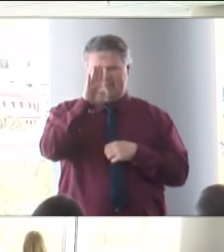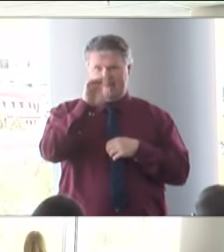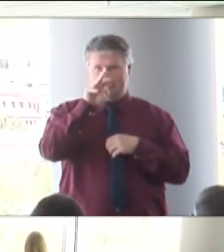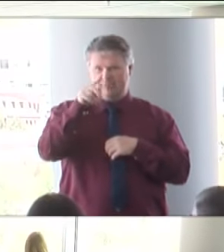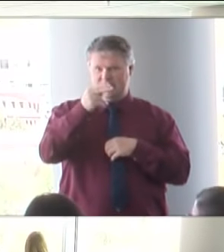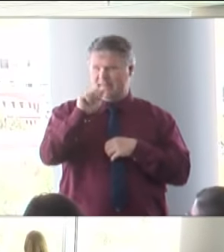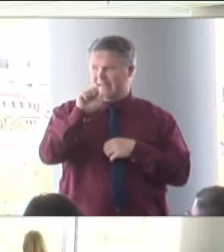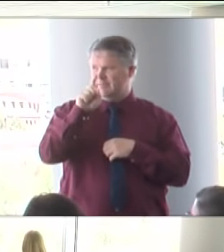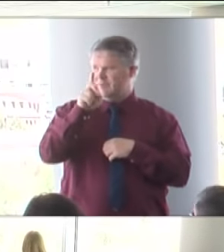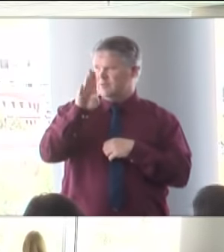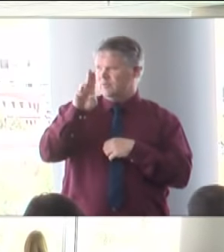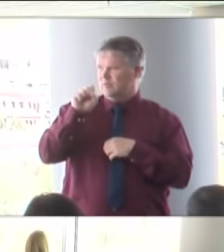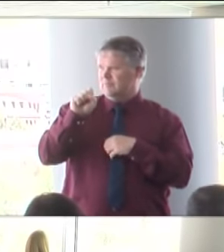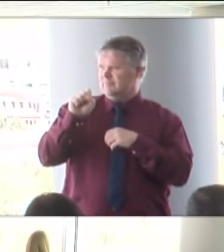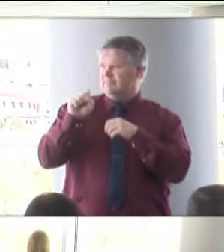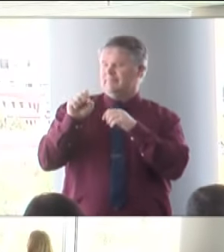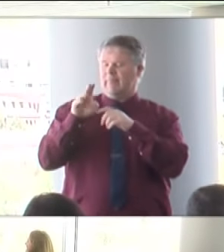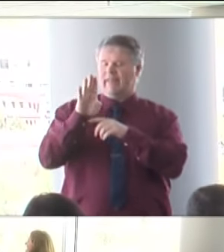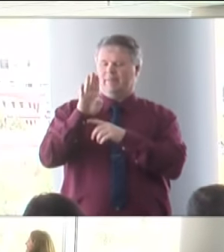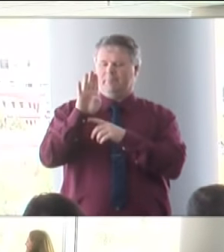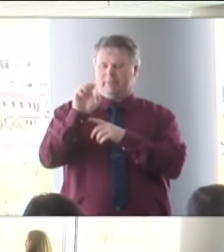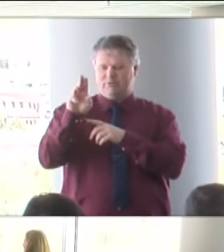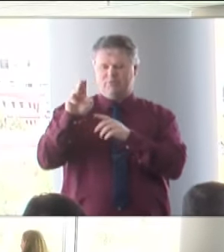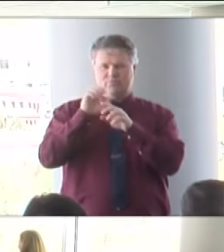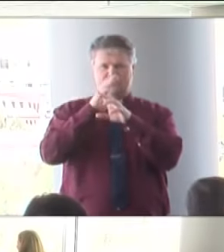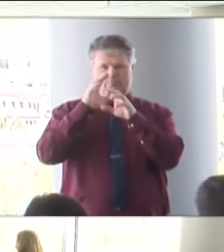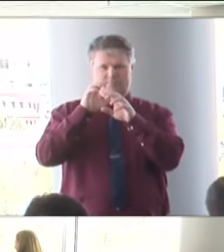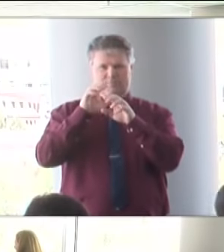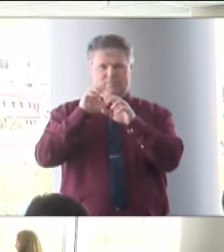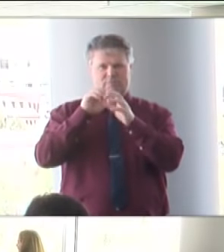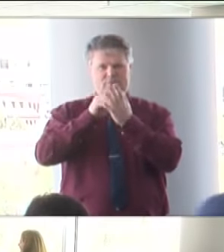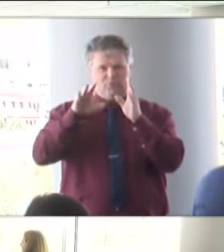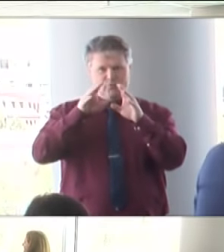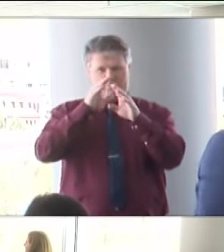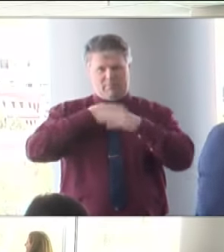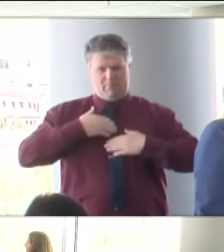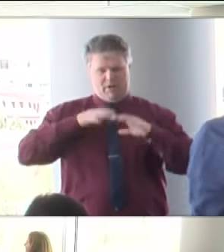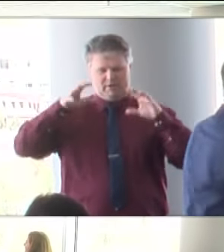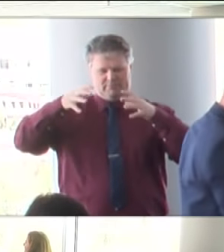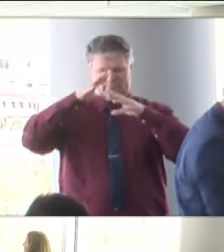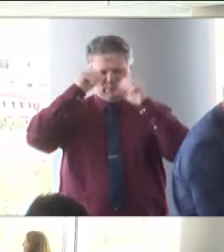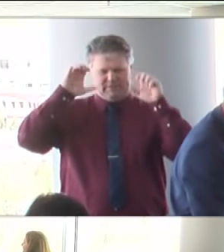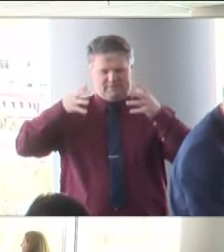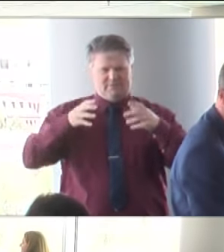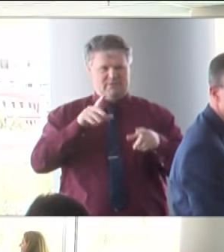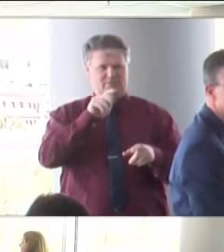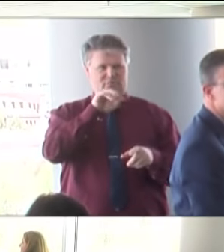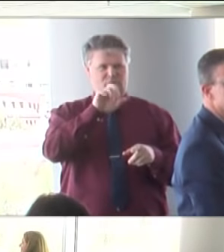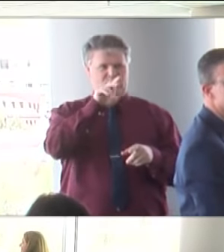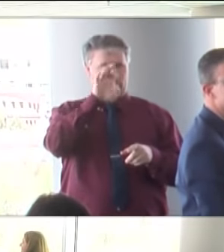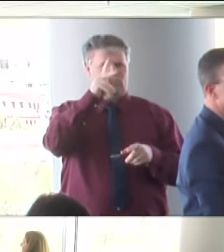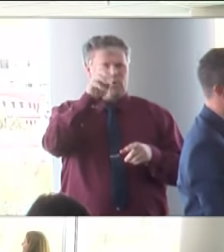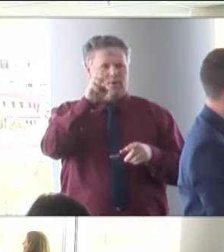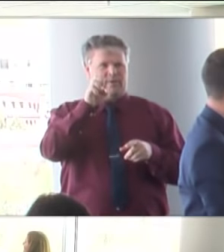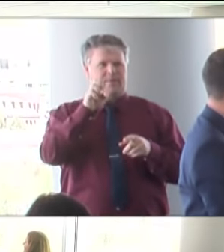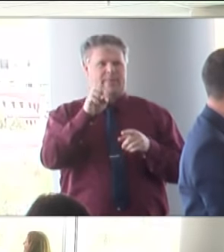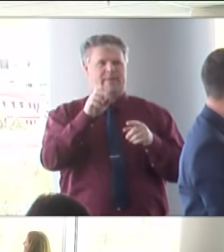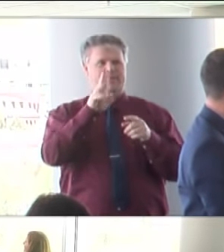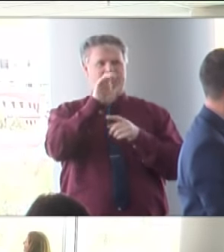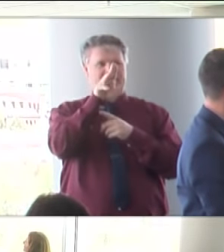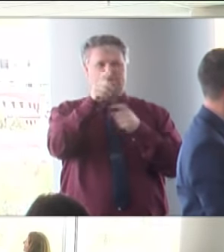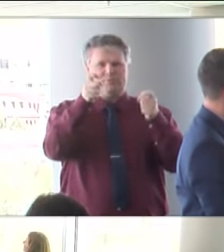ASBSU Student Body President. Tony Rourke, Interim Provost, Boise State University Administration